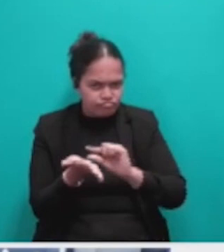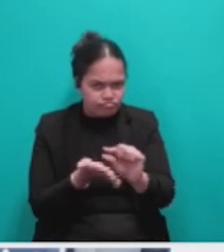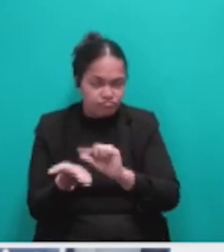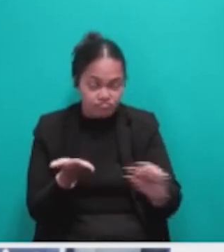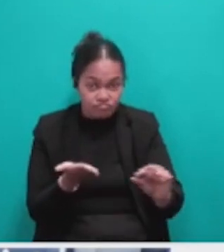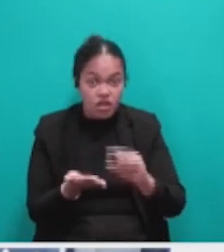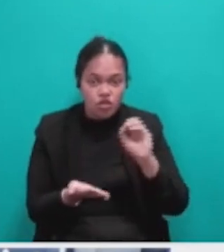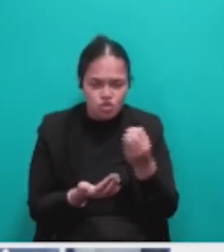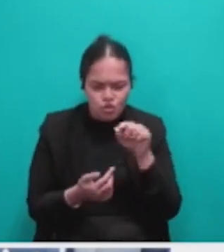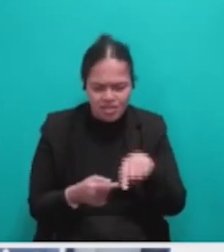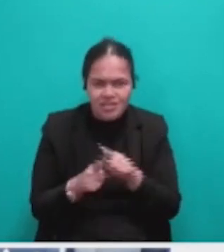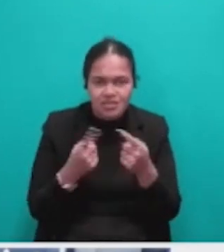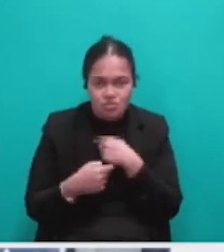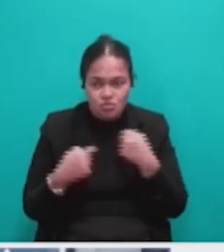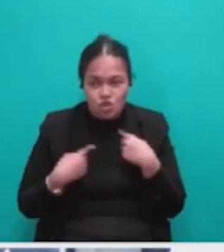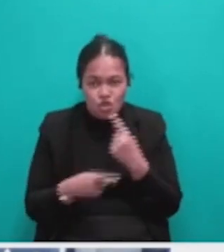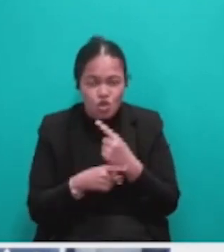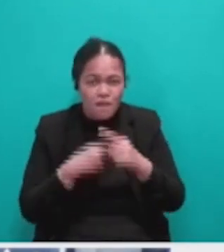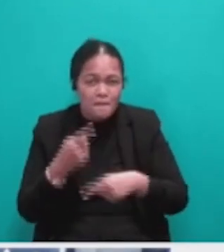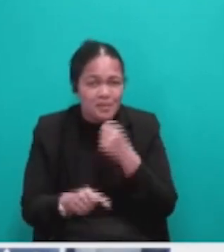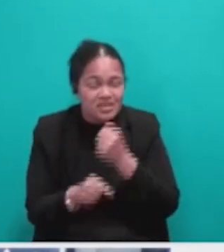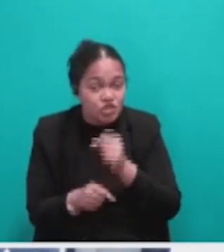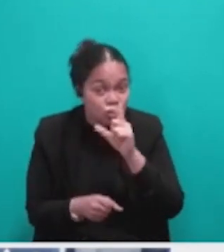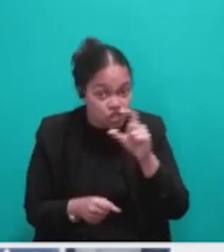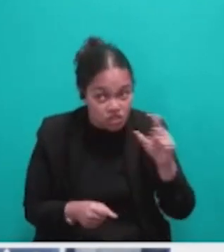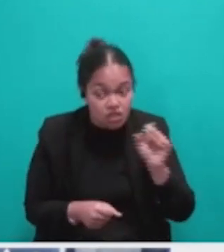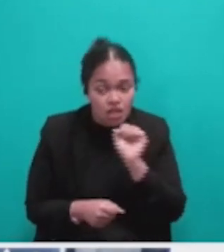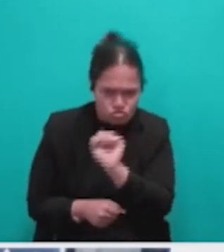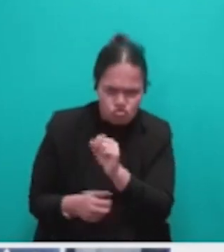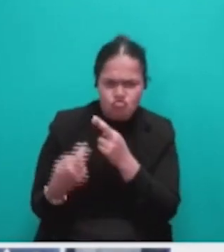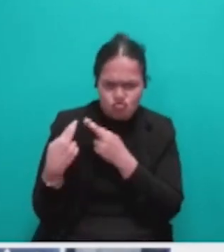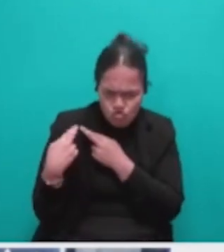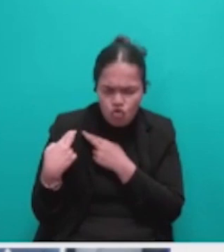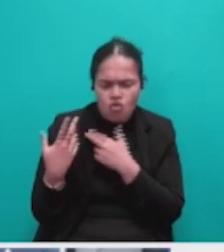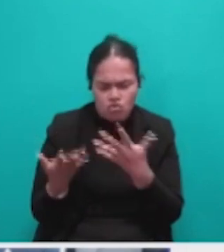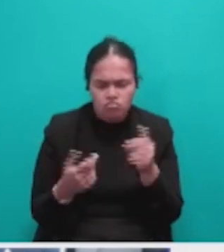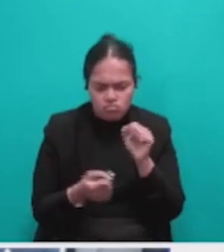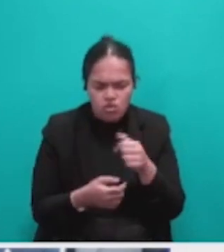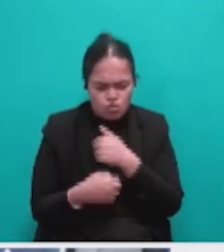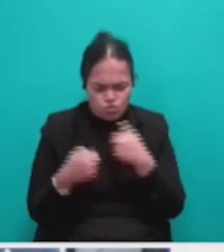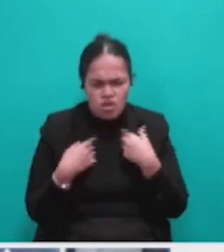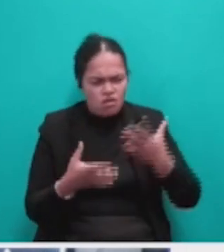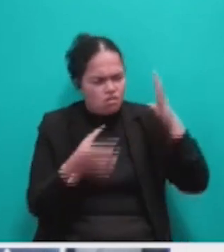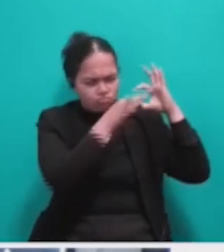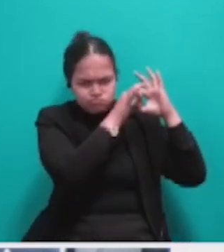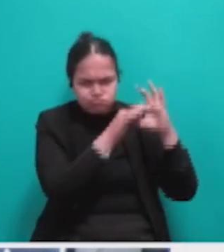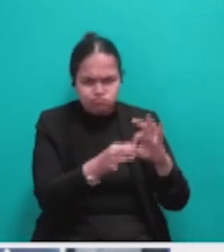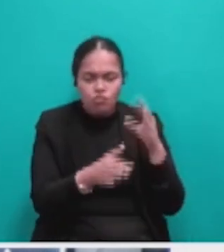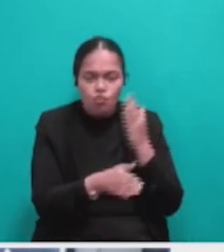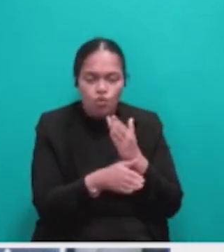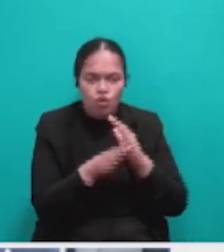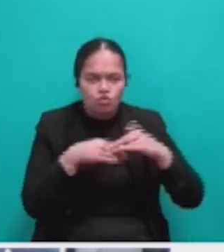sir, that these things that we're talking about, the GCC and its role, and we have a long history of working together. We've been brought up